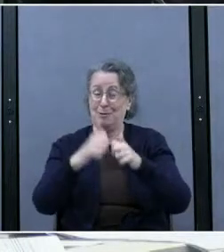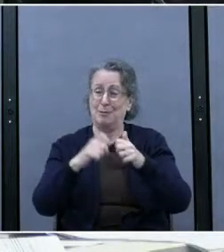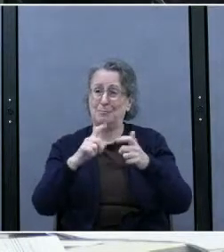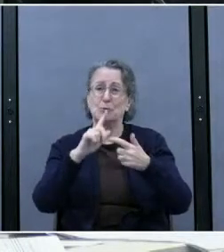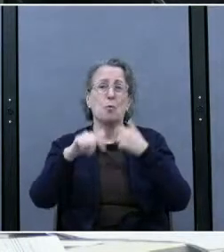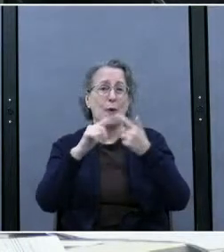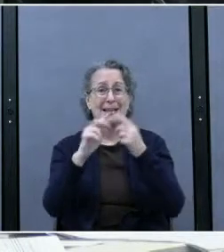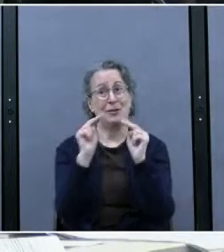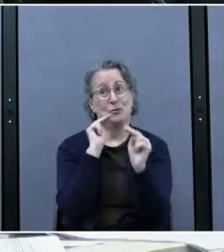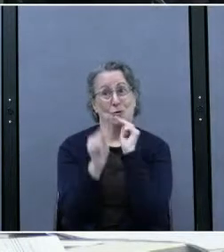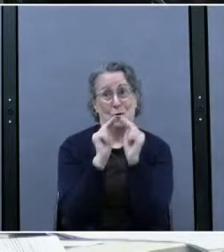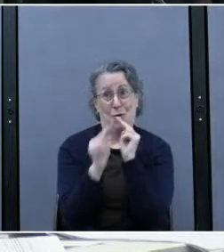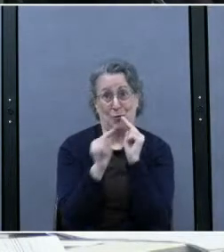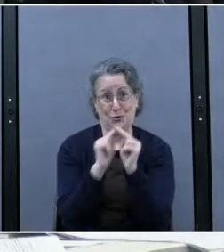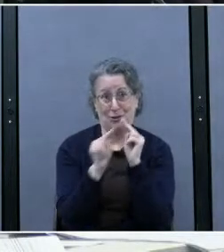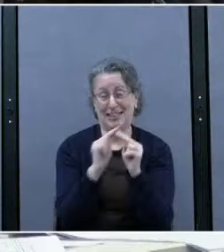a